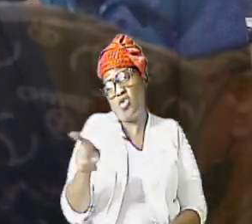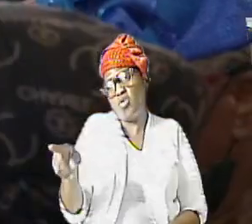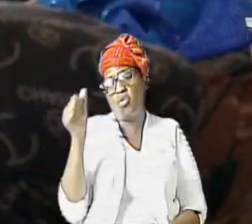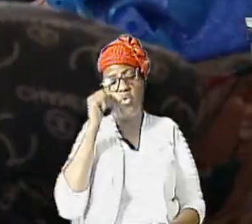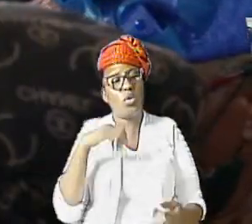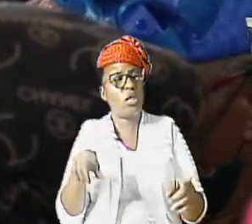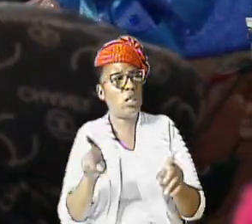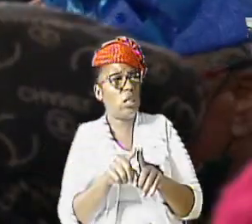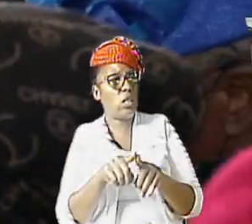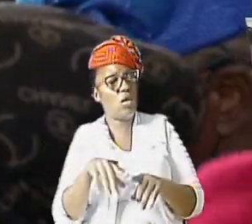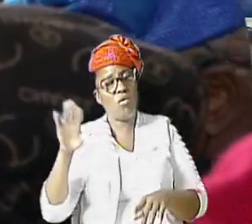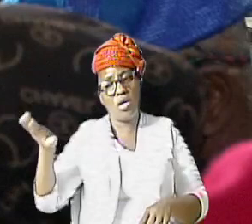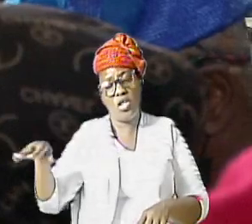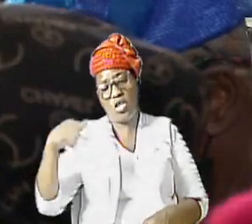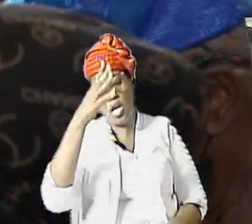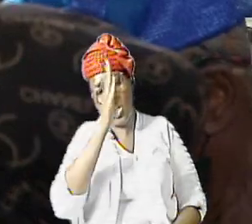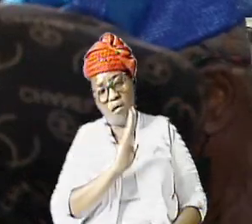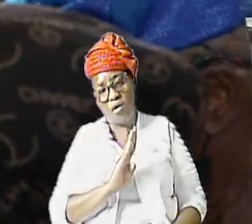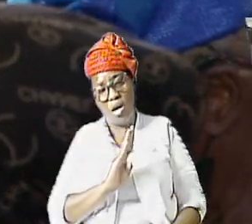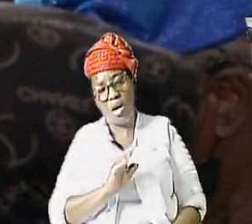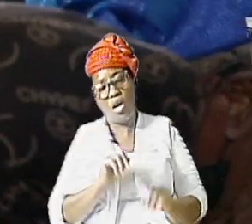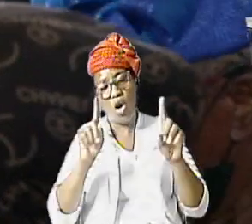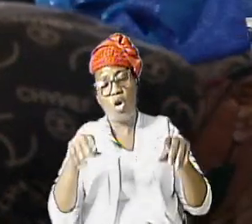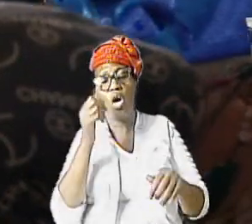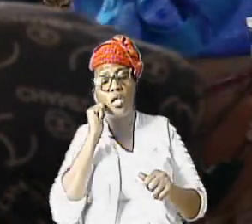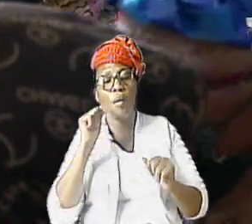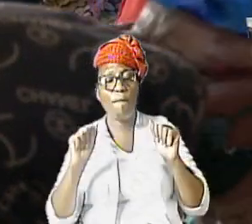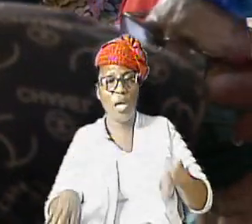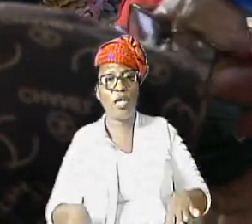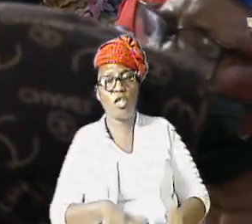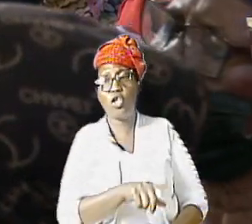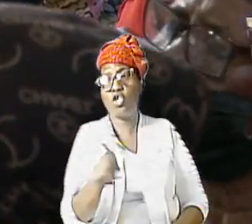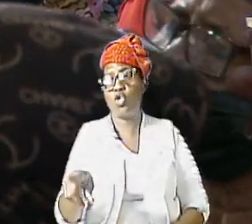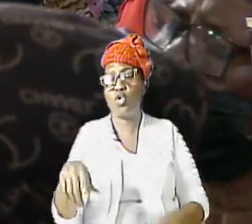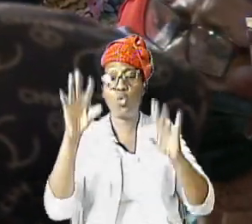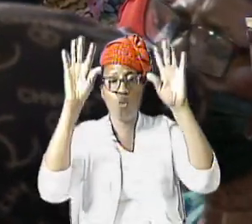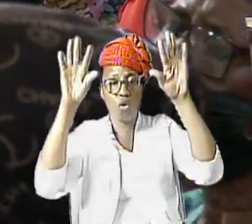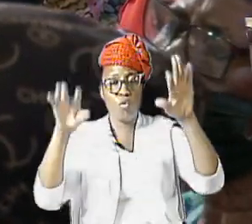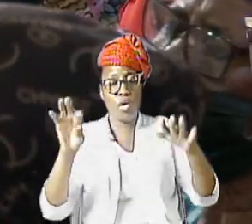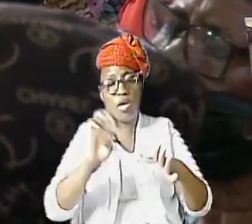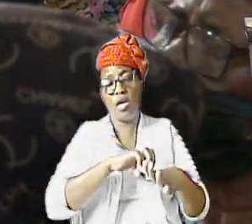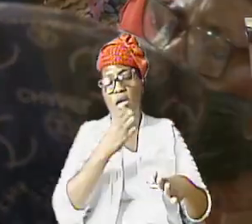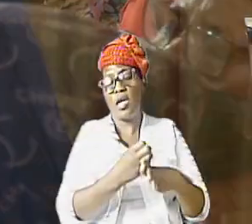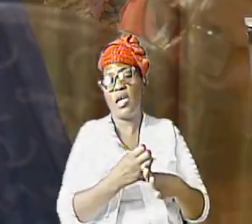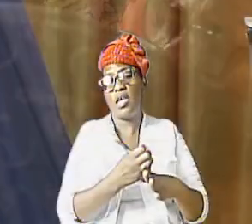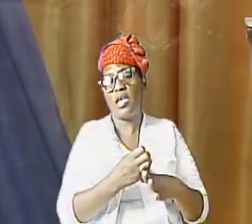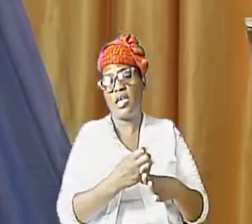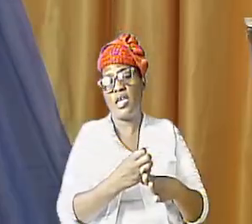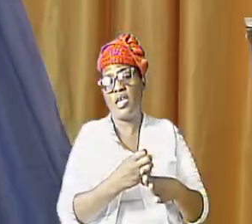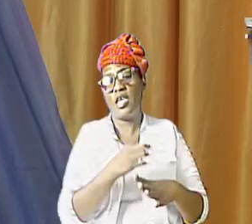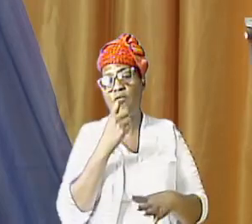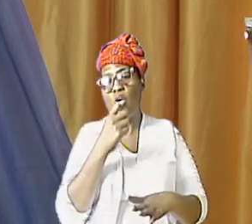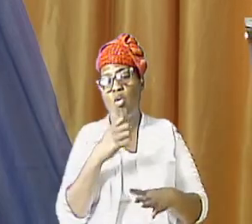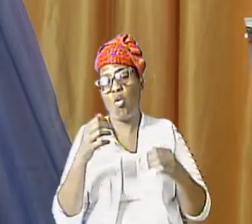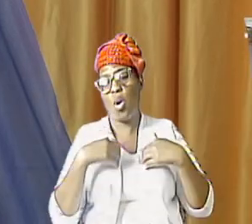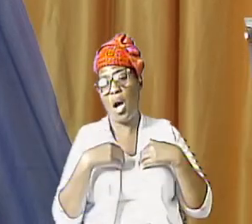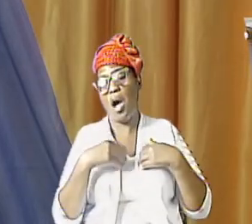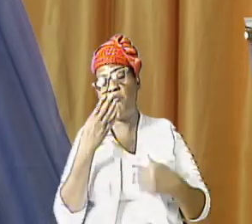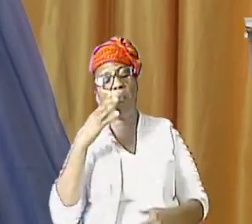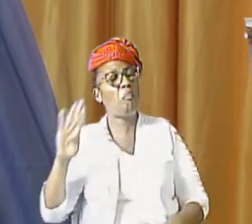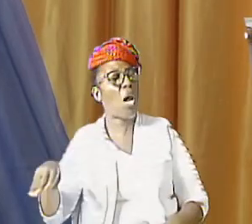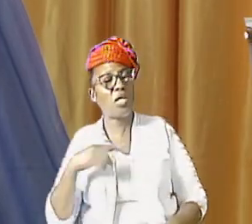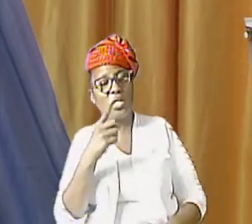Sister Clark, are a child of God, I'm going to just bless you with rain. Even those who have bad to say about